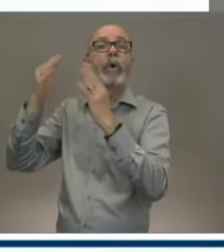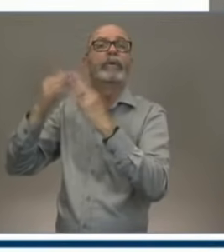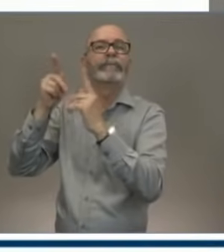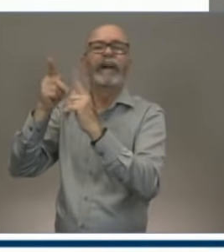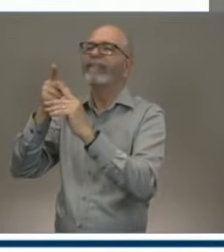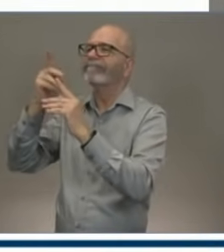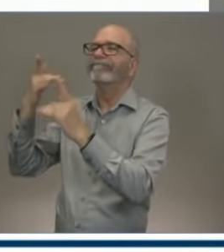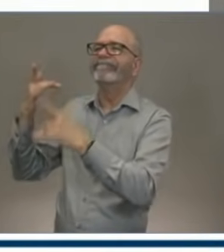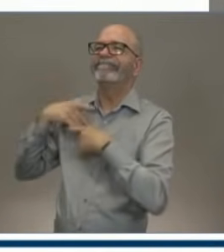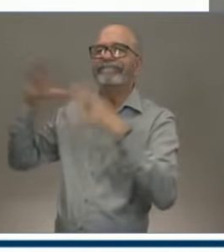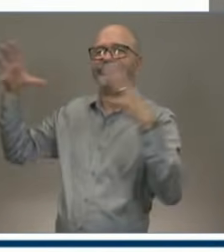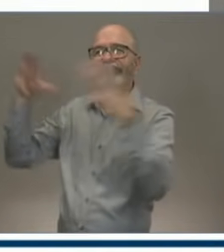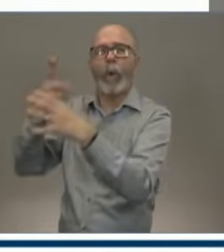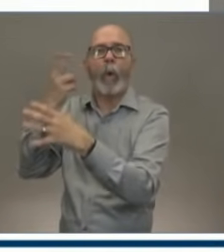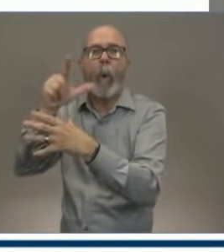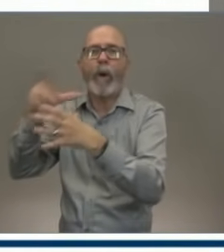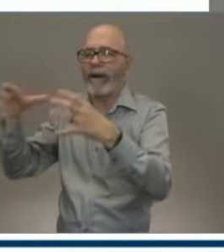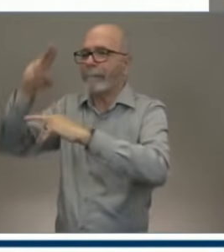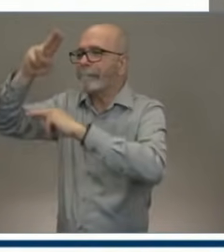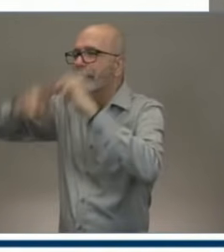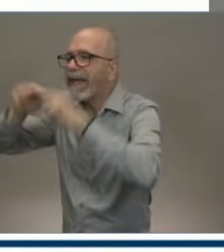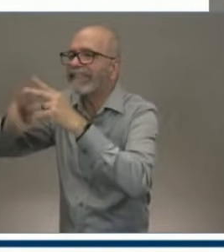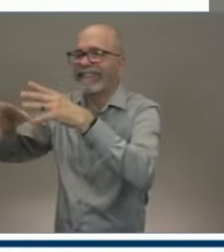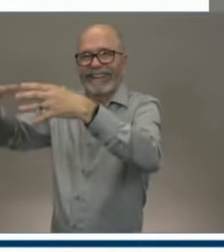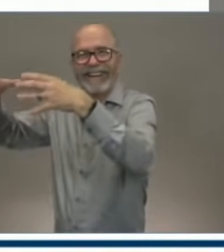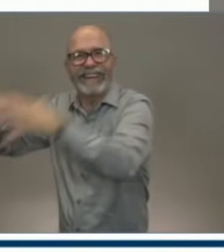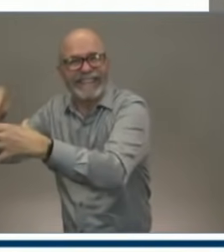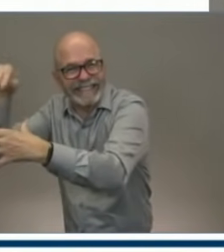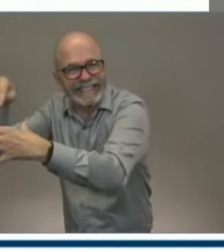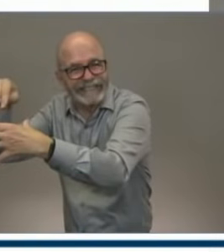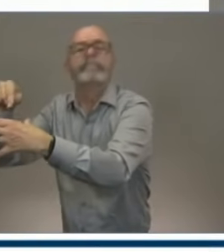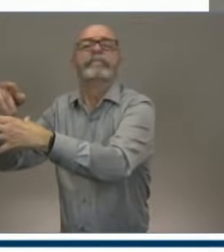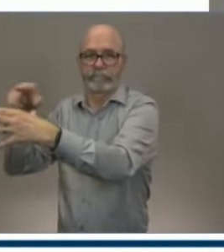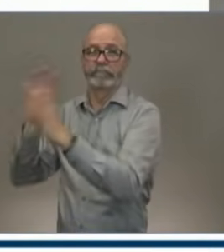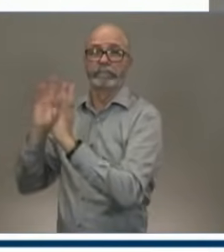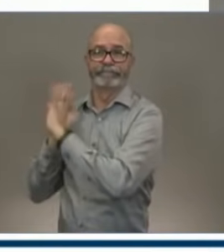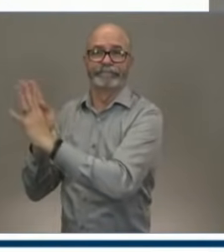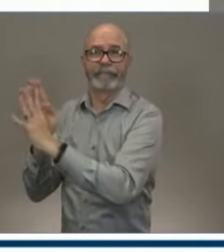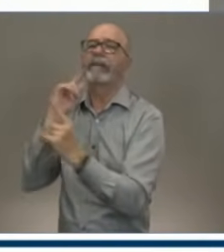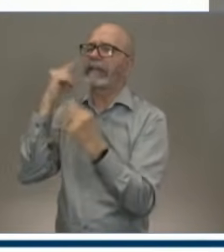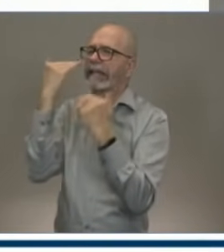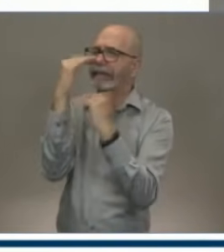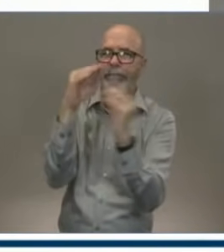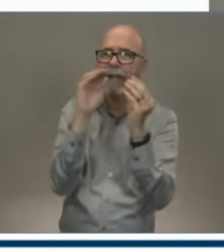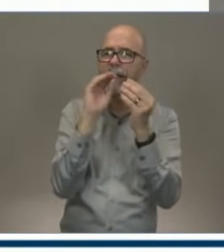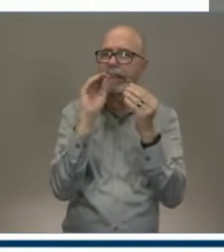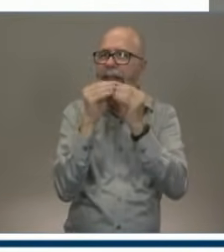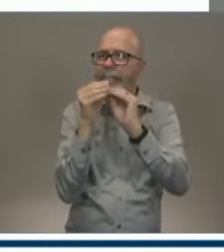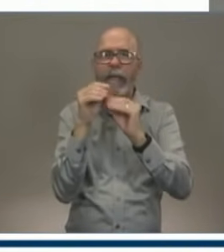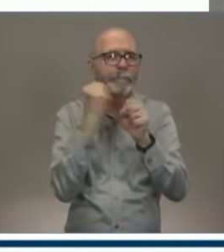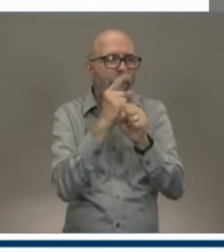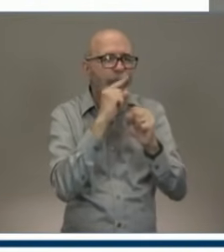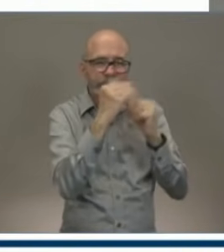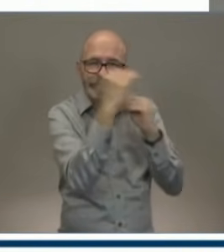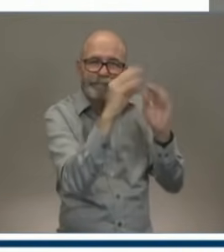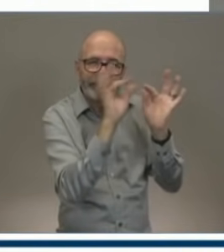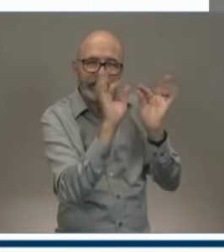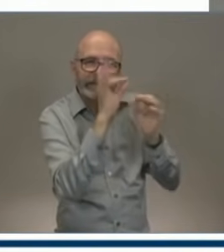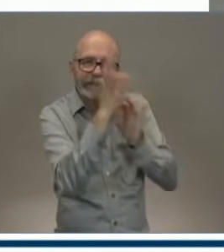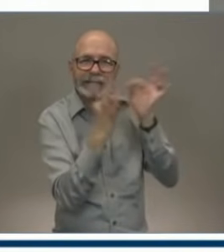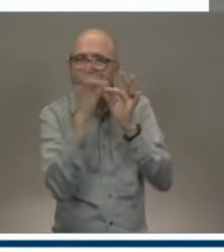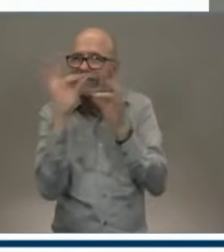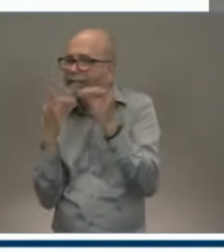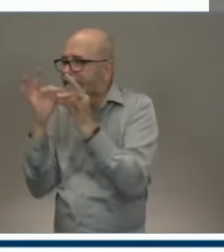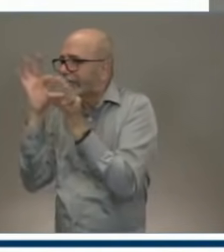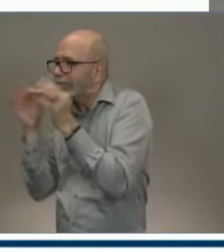said before, part of what we're doing in the first phase is trying out these different models and seeing which ones work most